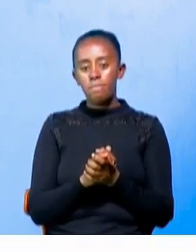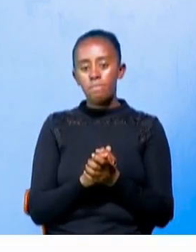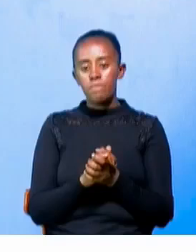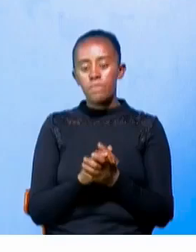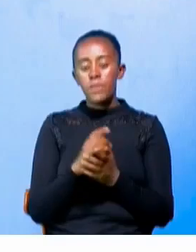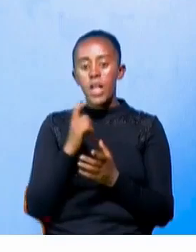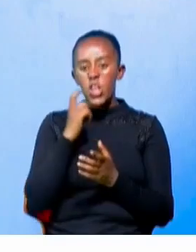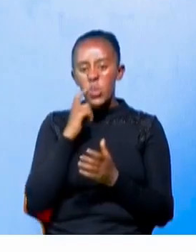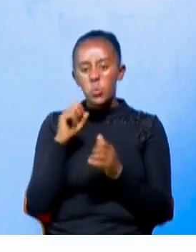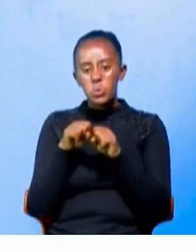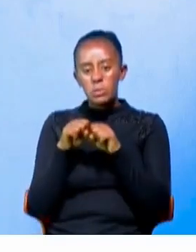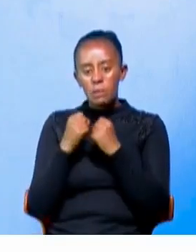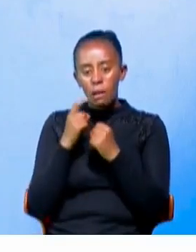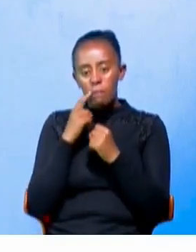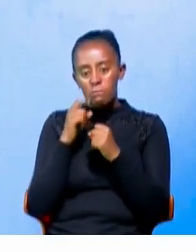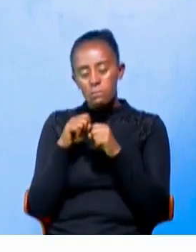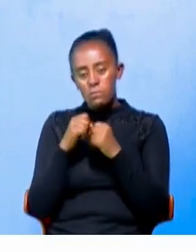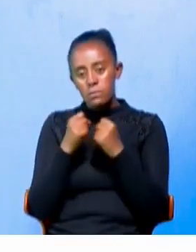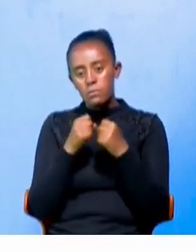decay